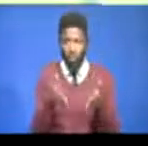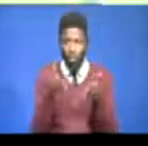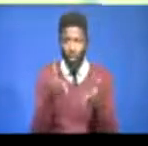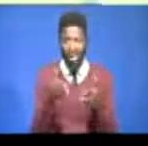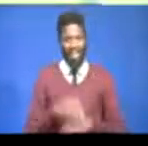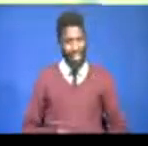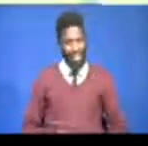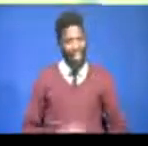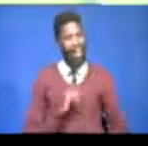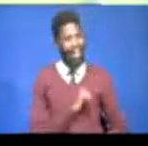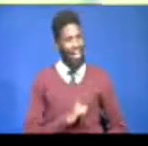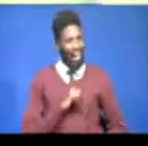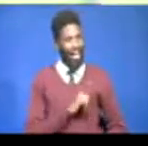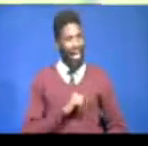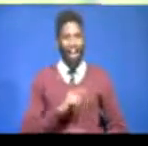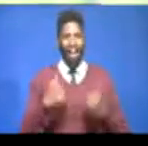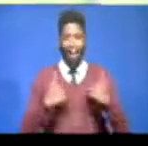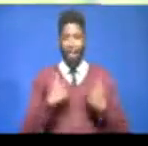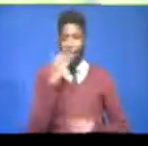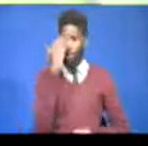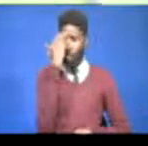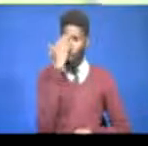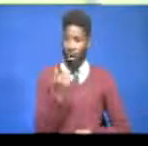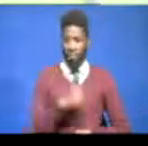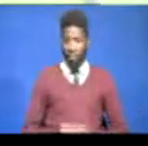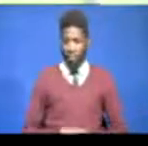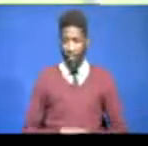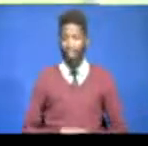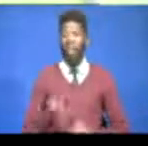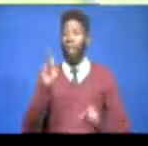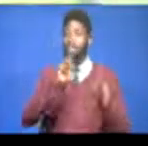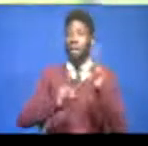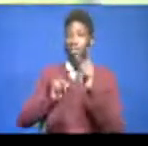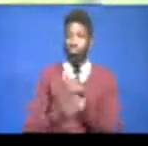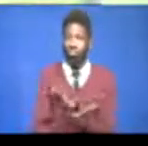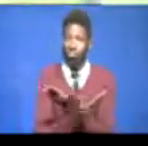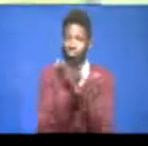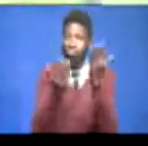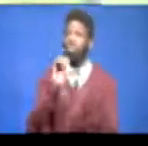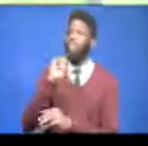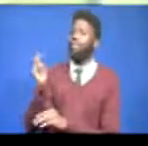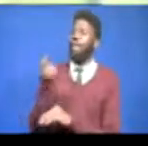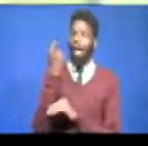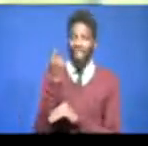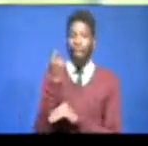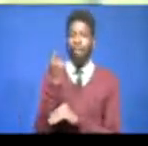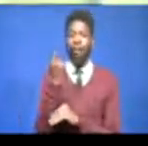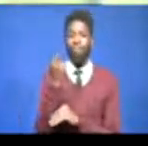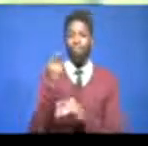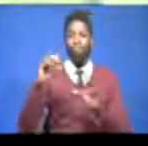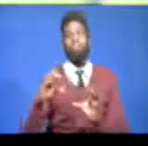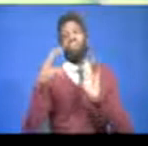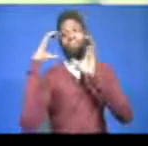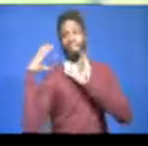because the people of Kenya have bestowed on us the challenge of leading our